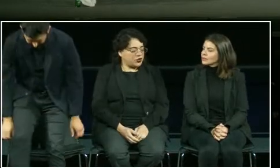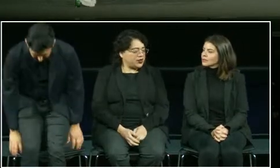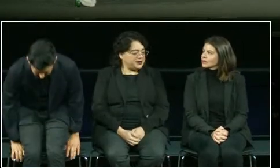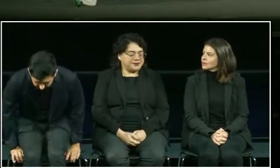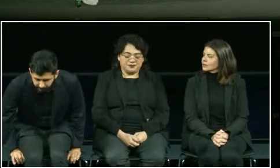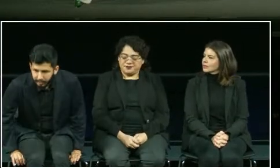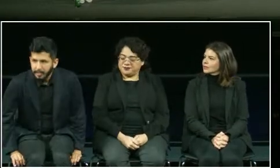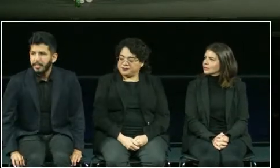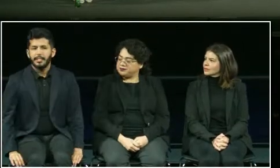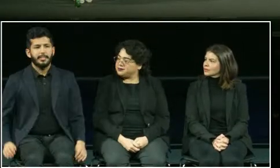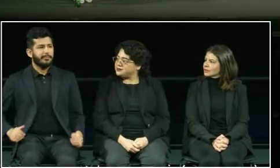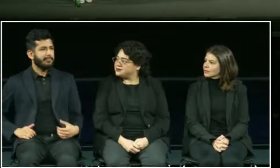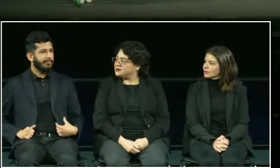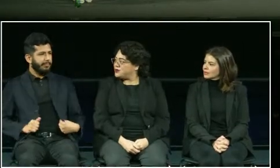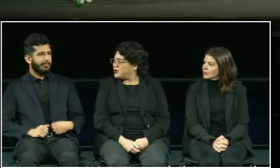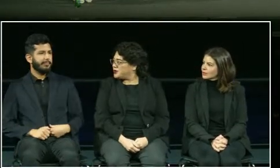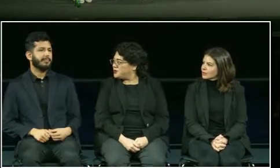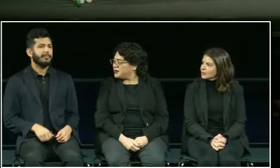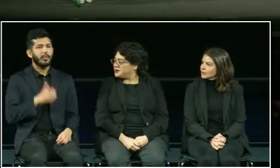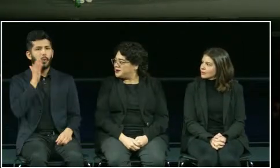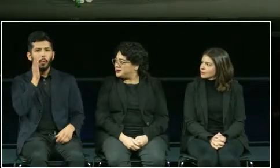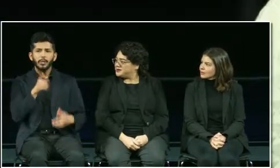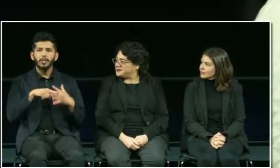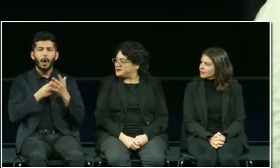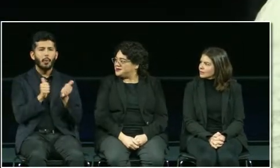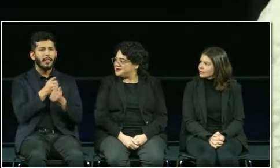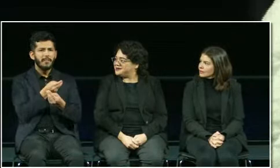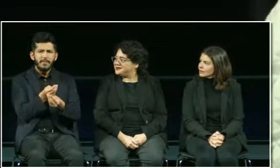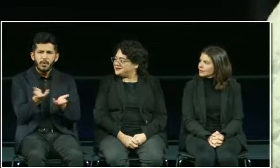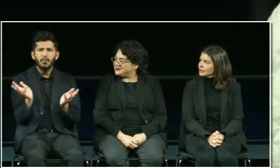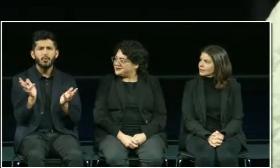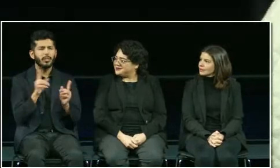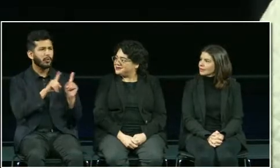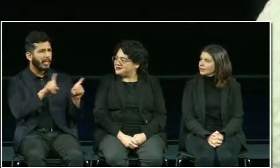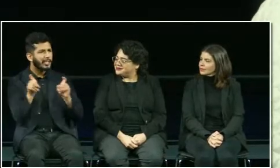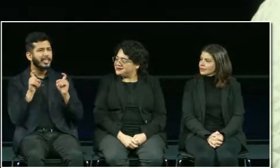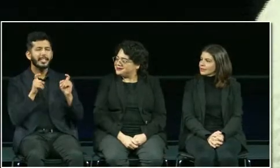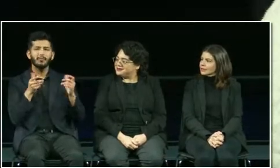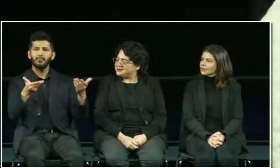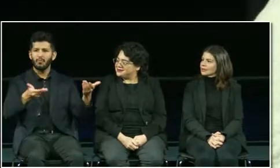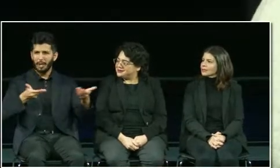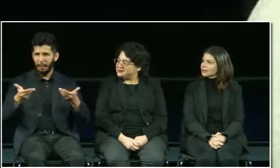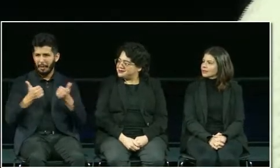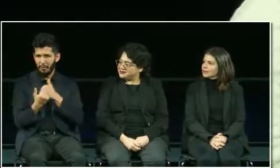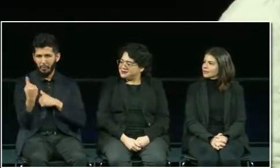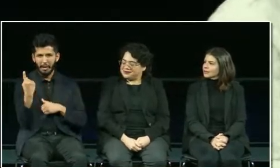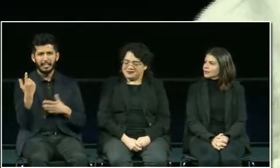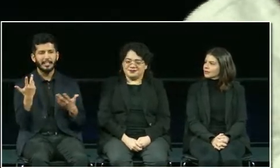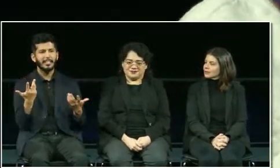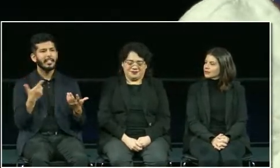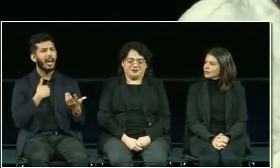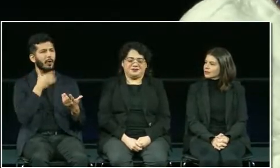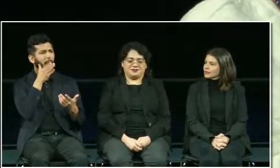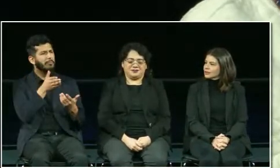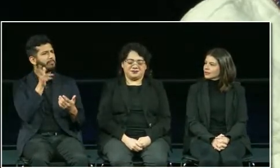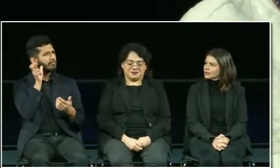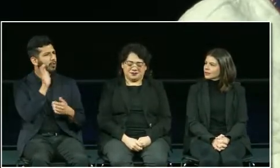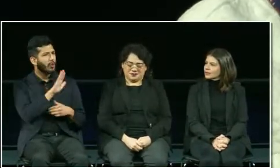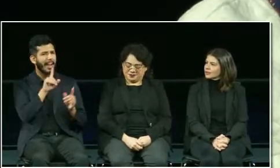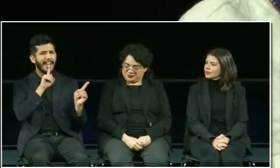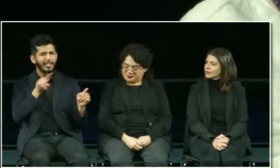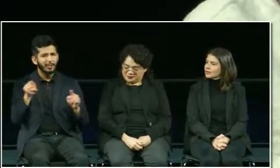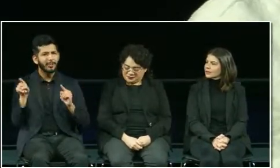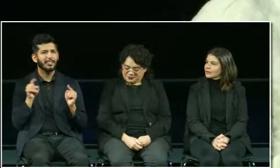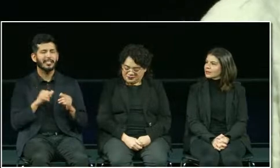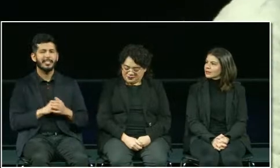I'm going to start out with a few general questions and look forward to hearing what y'all have to say in that regard. So